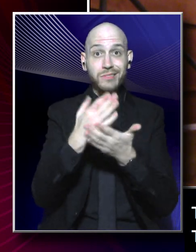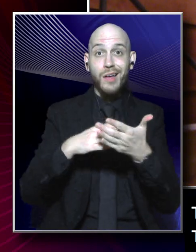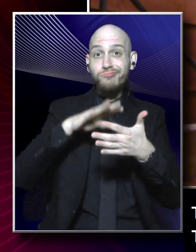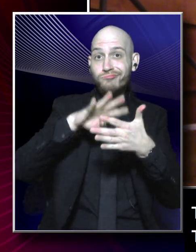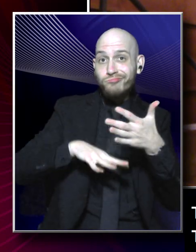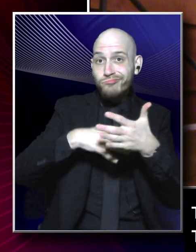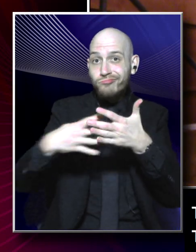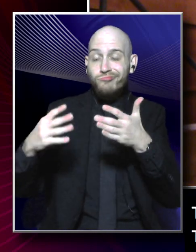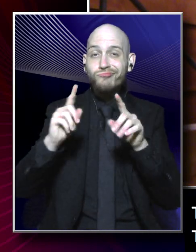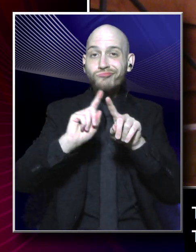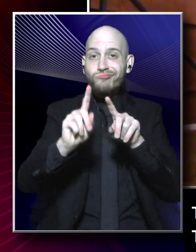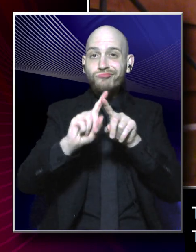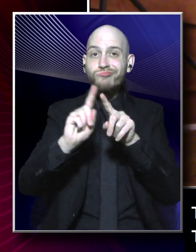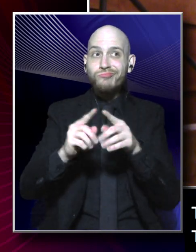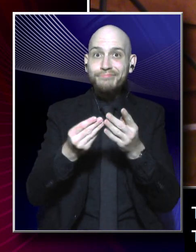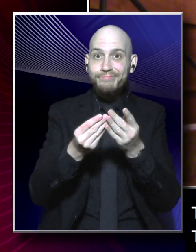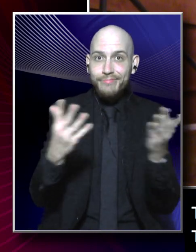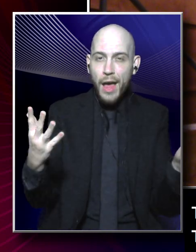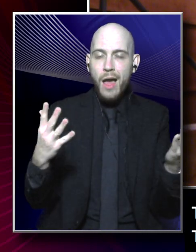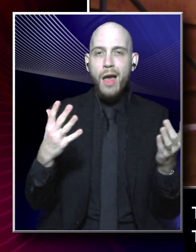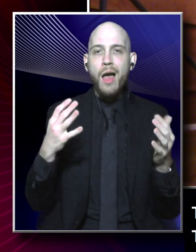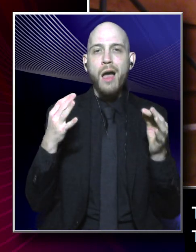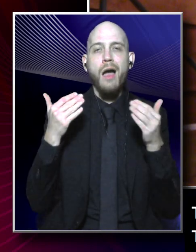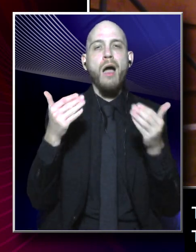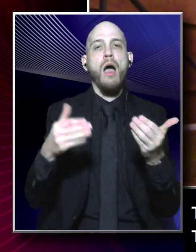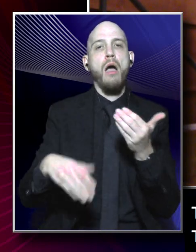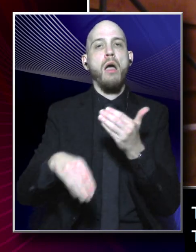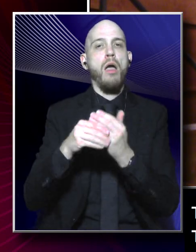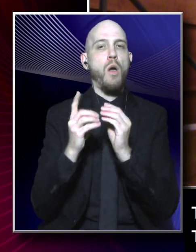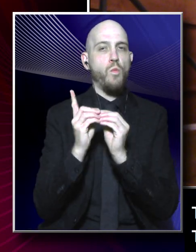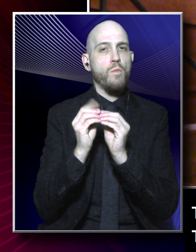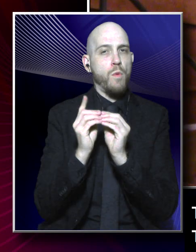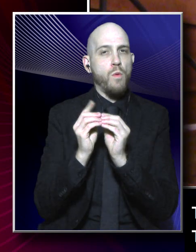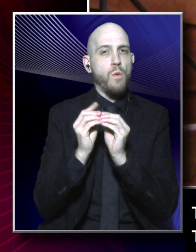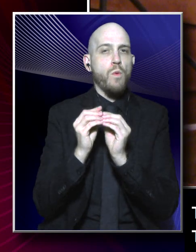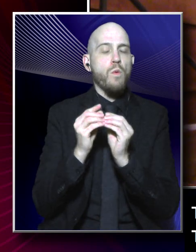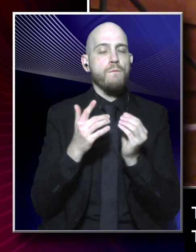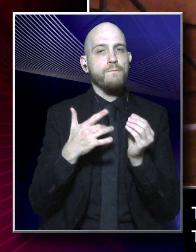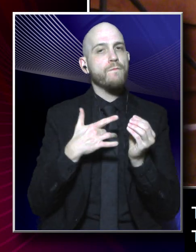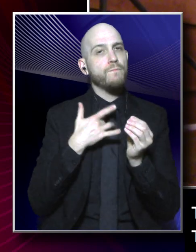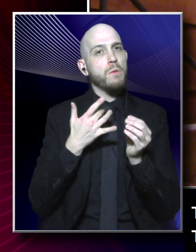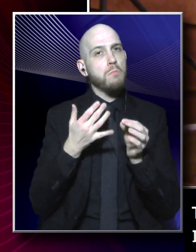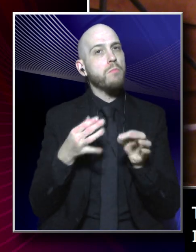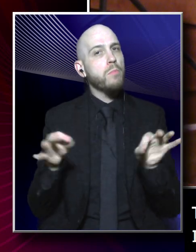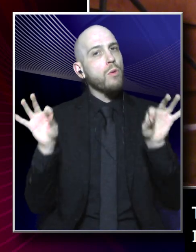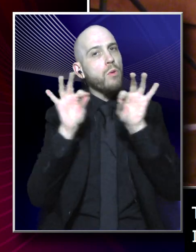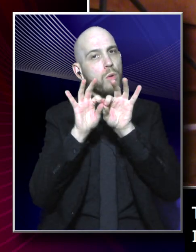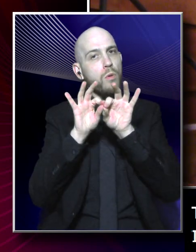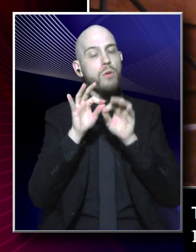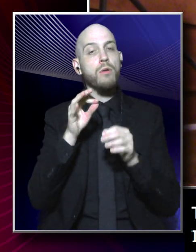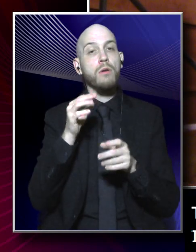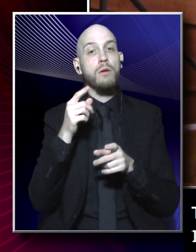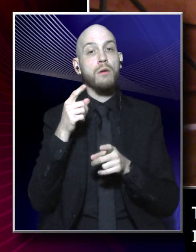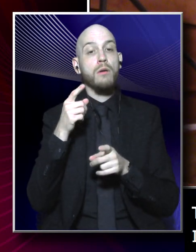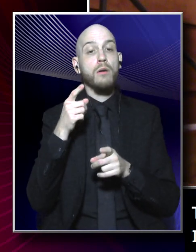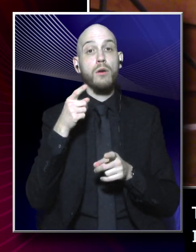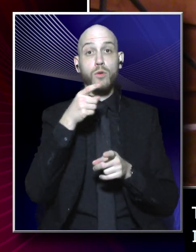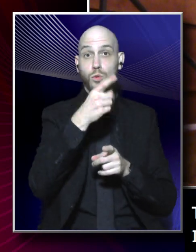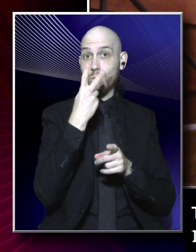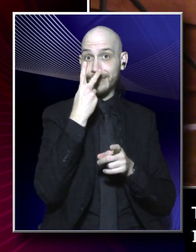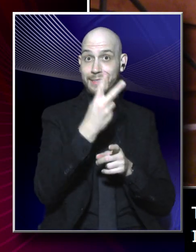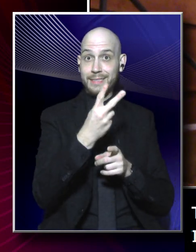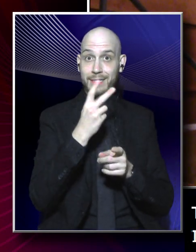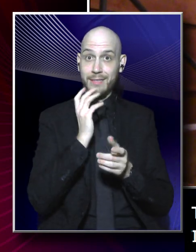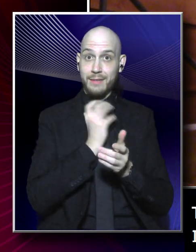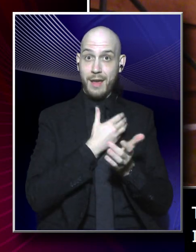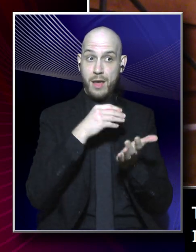front of you now. We thought it was very important that you receive, as well as our students' proficiency and student